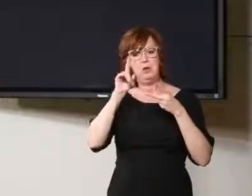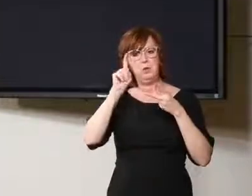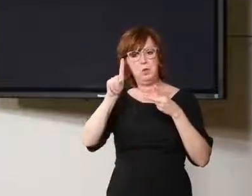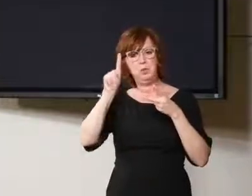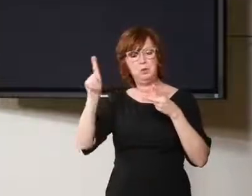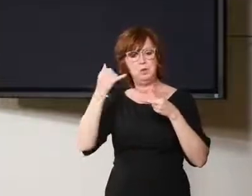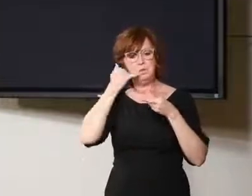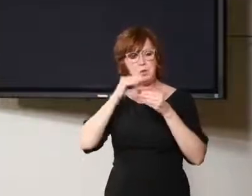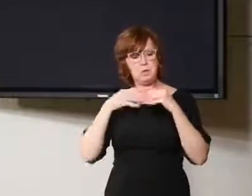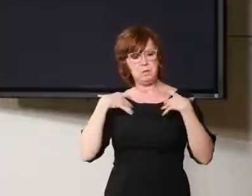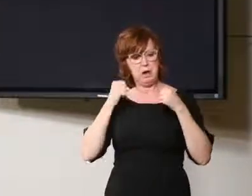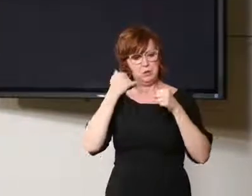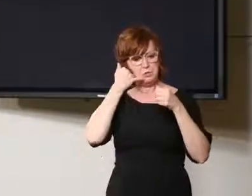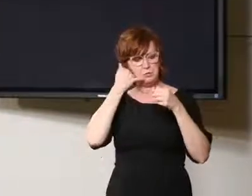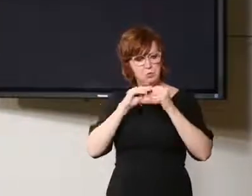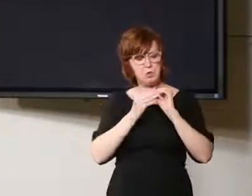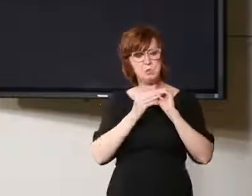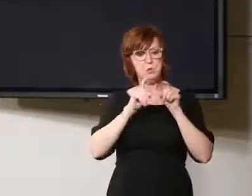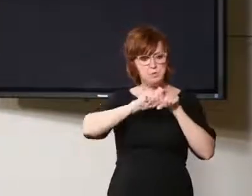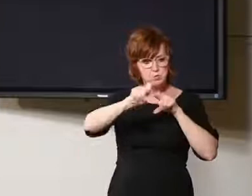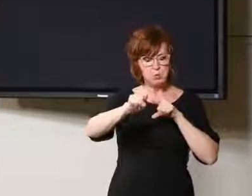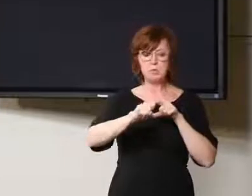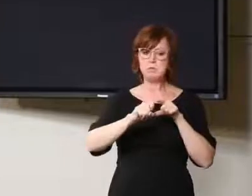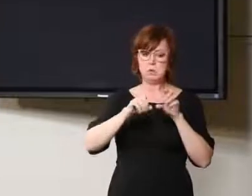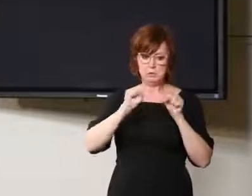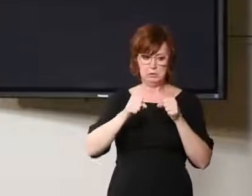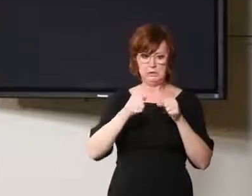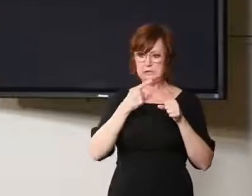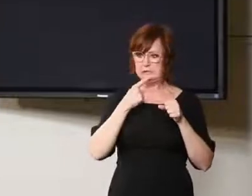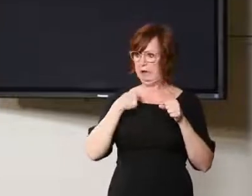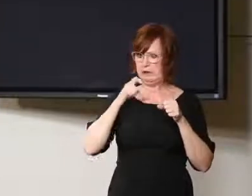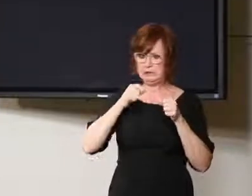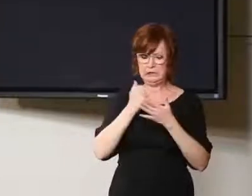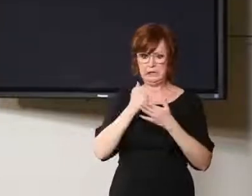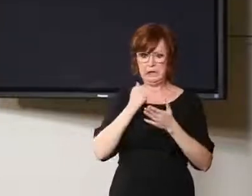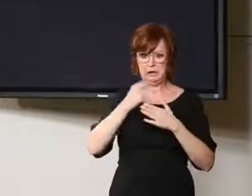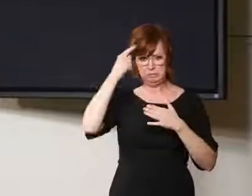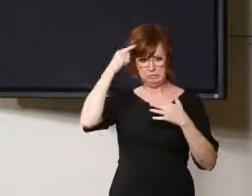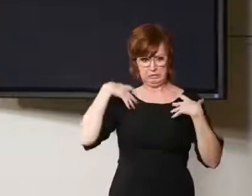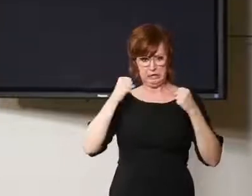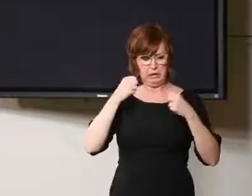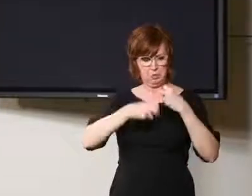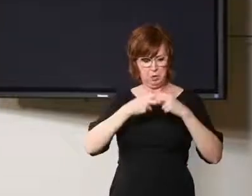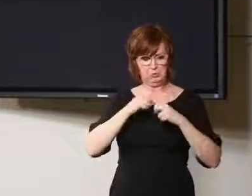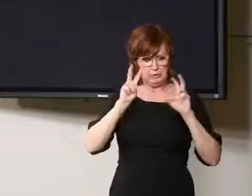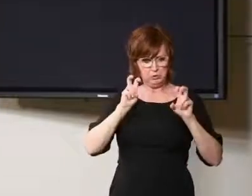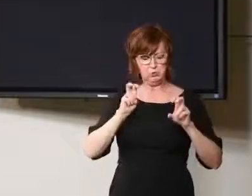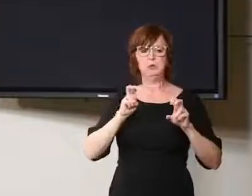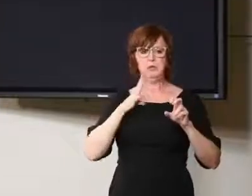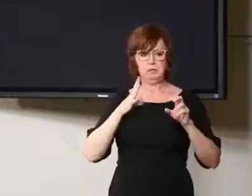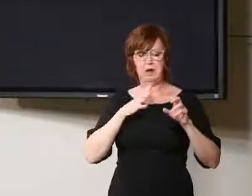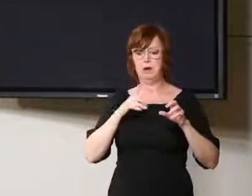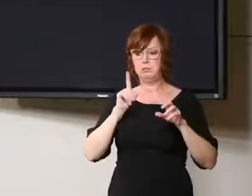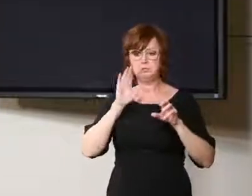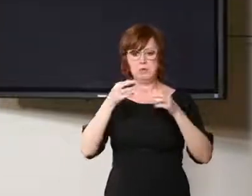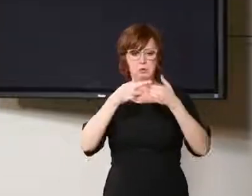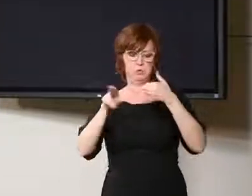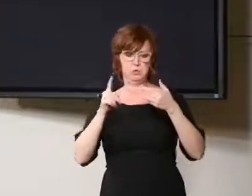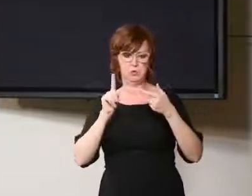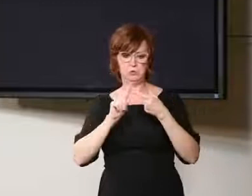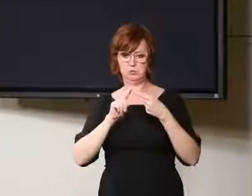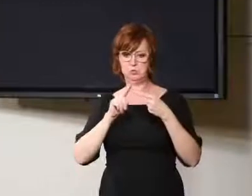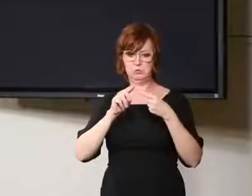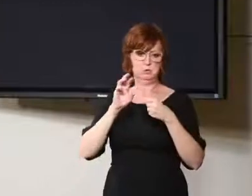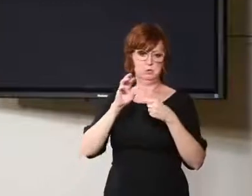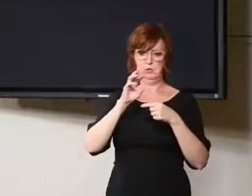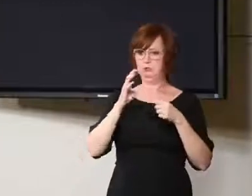many dedicated mental health professionals who can provide 24/7 assistance or referrals 24 hours a day, 7 days a